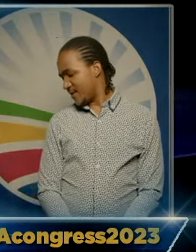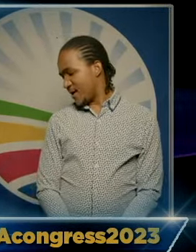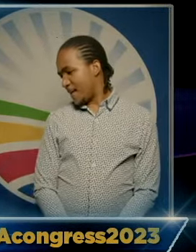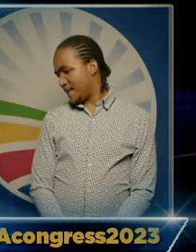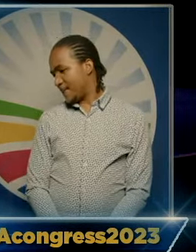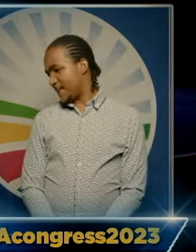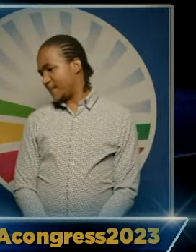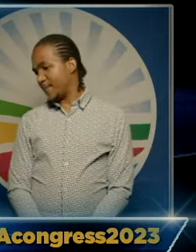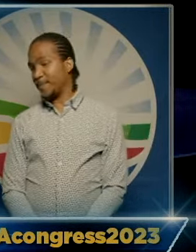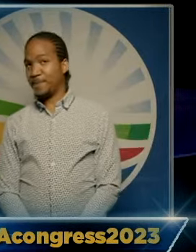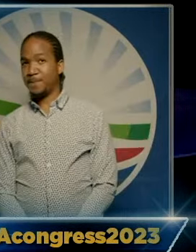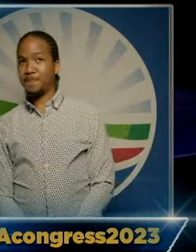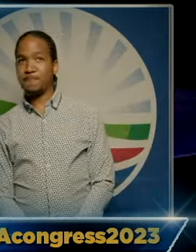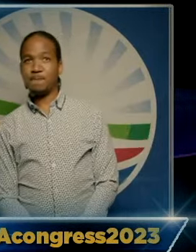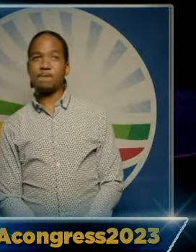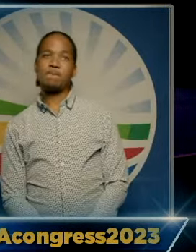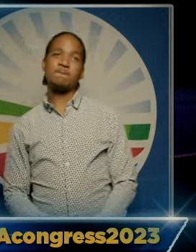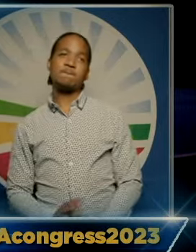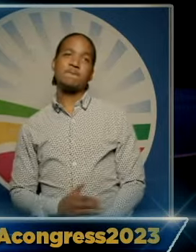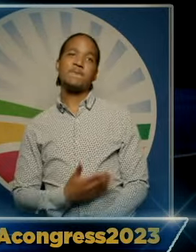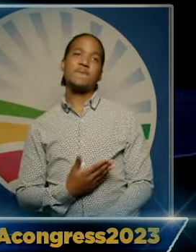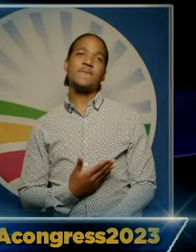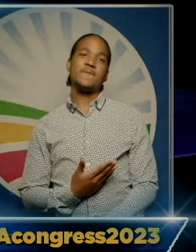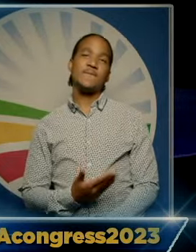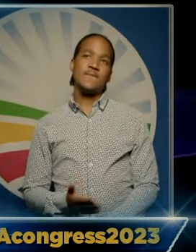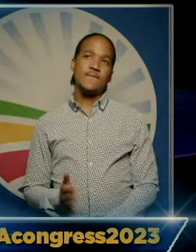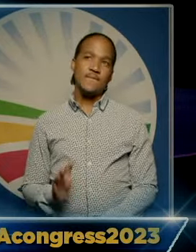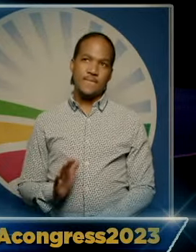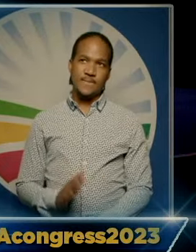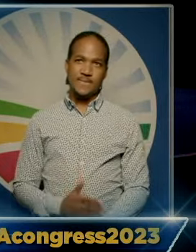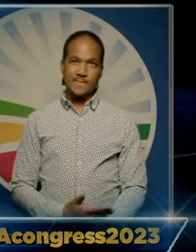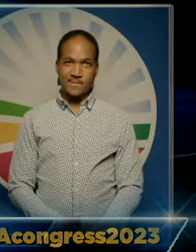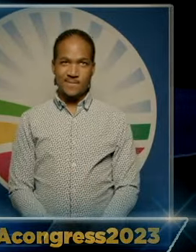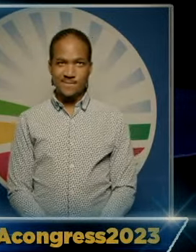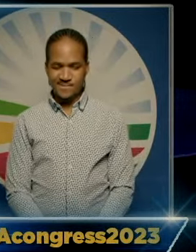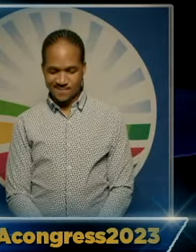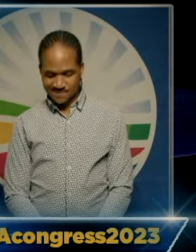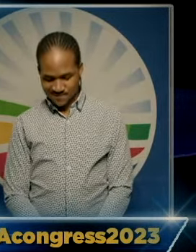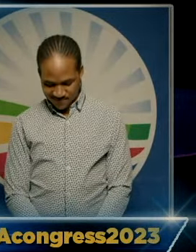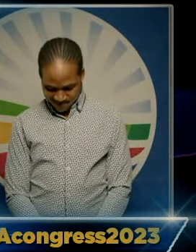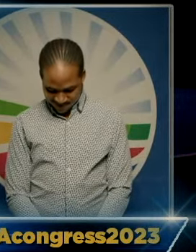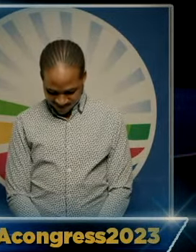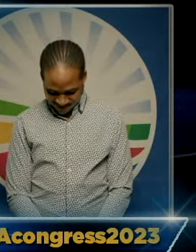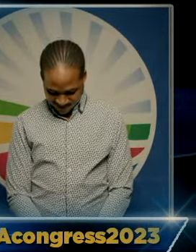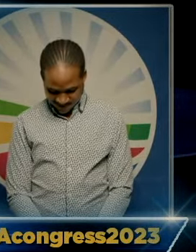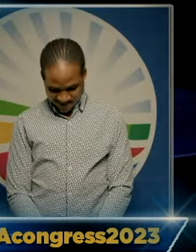Yo!